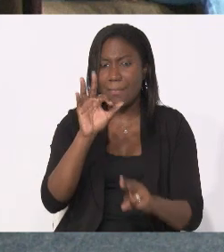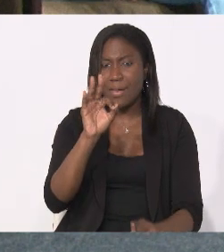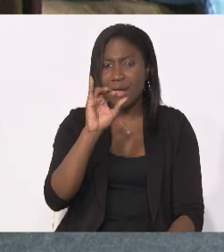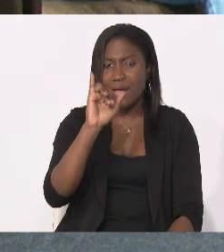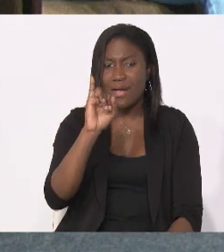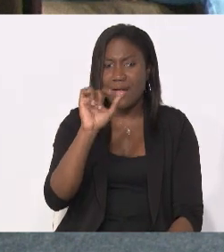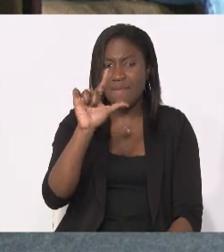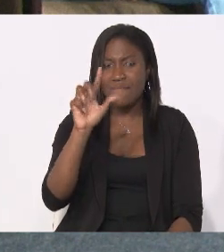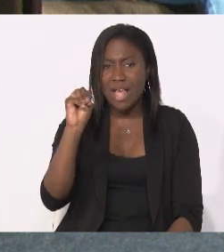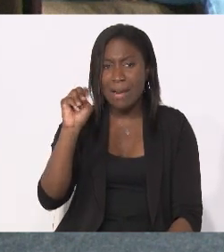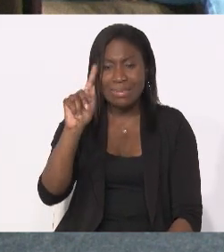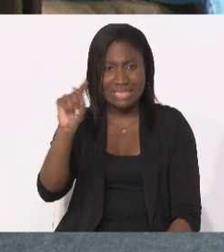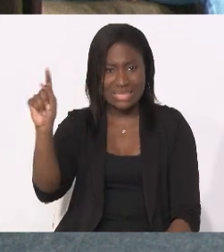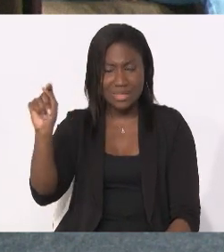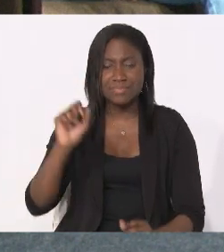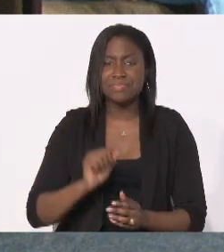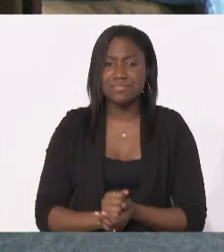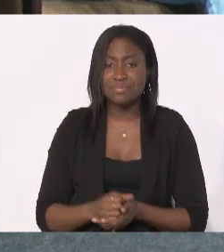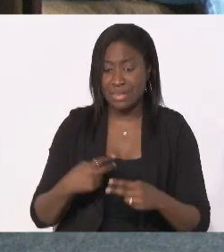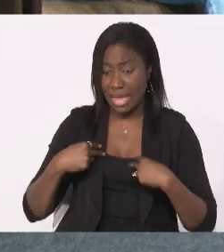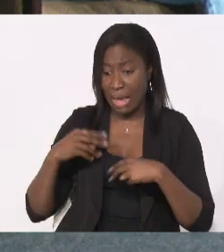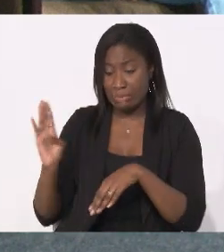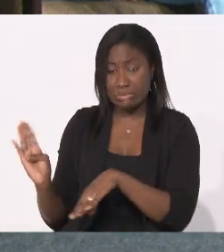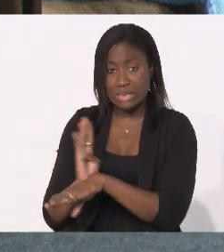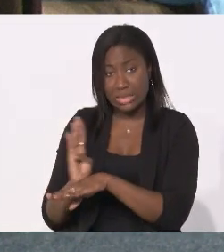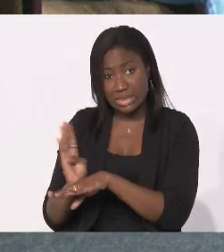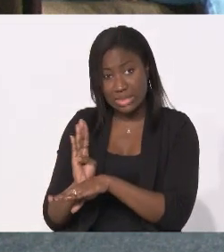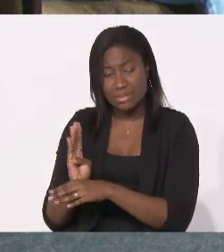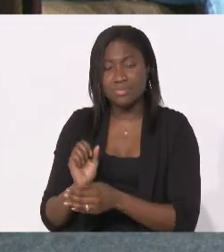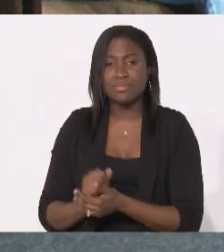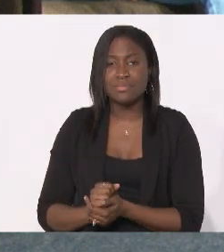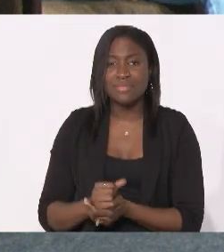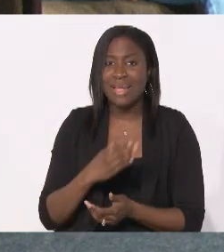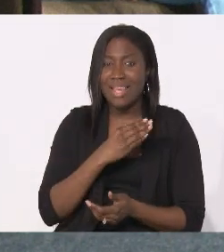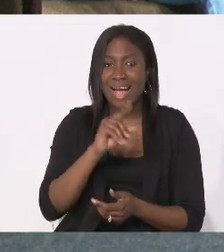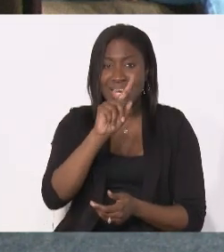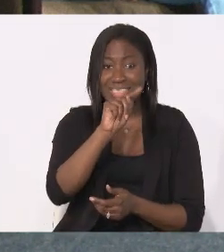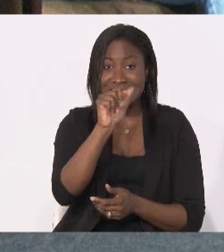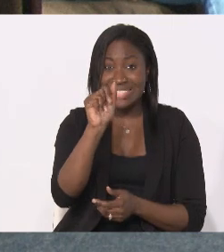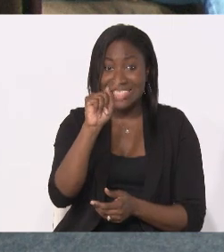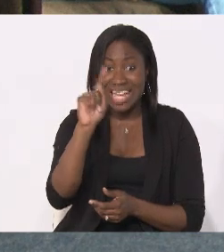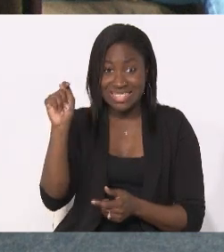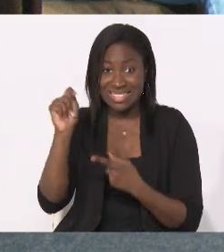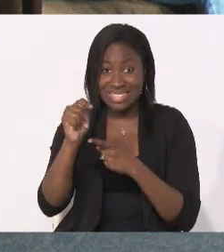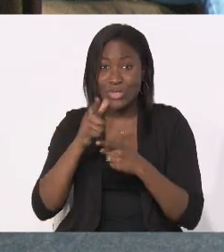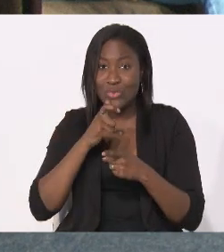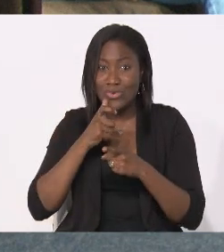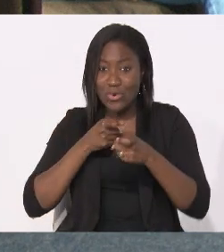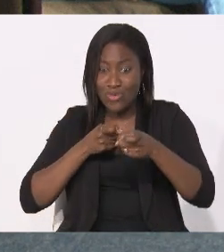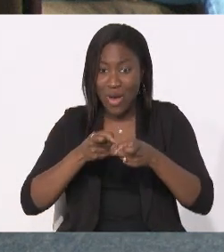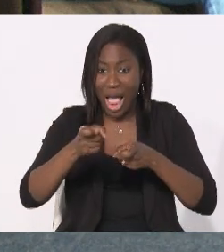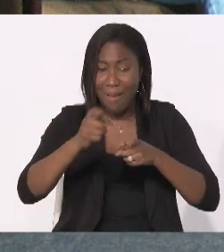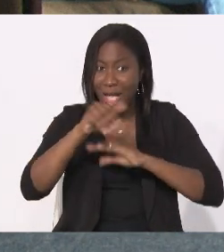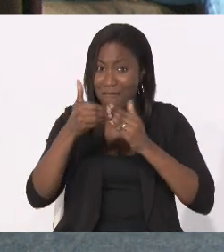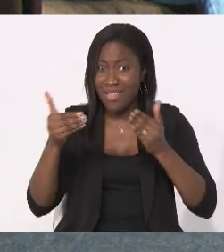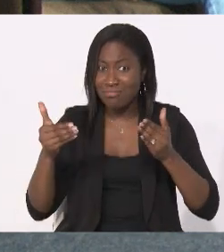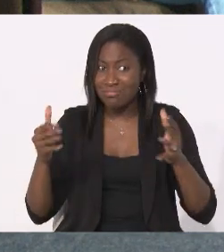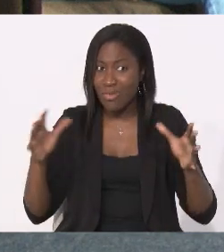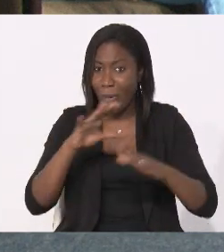case, does corporate Trinidad understand their role in this ecosystem, or do they